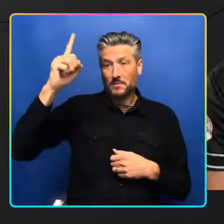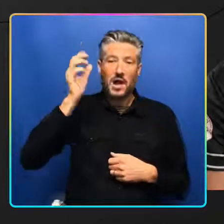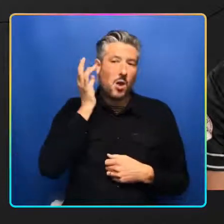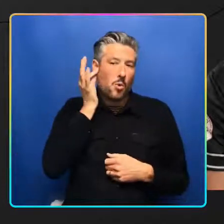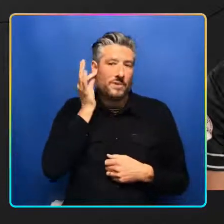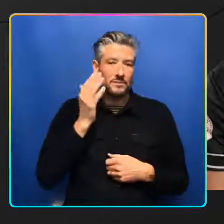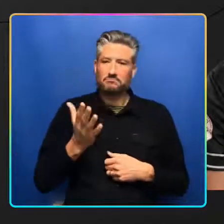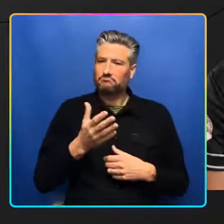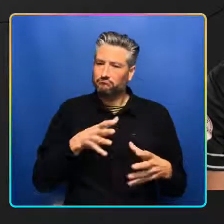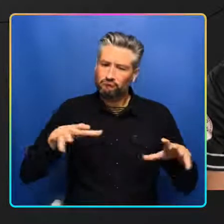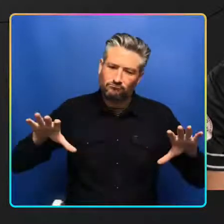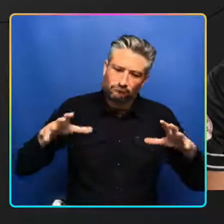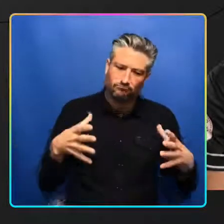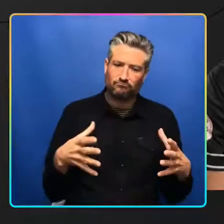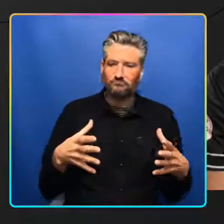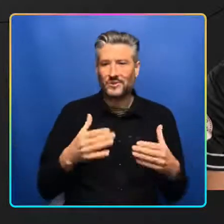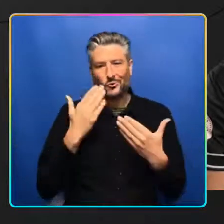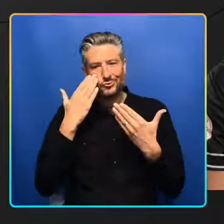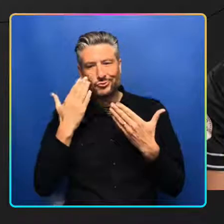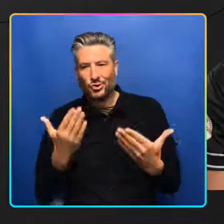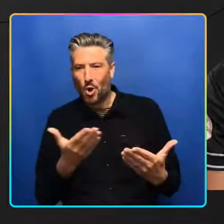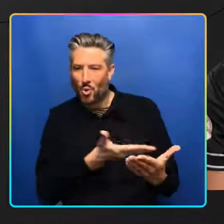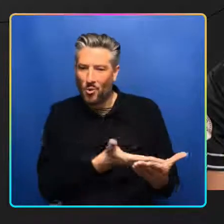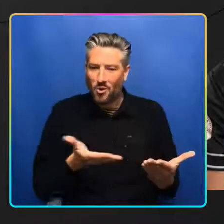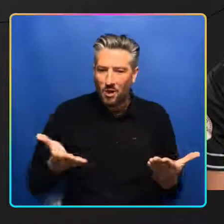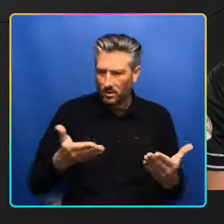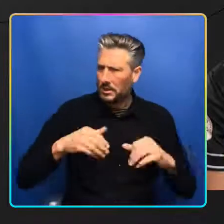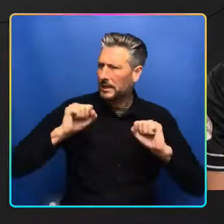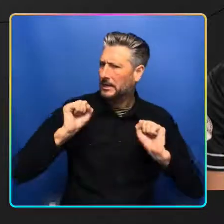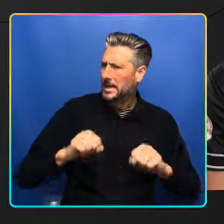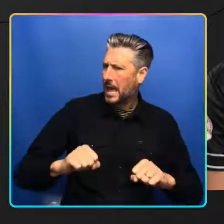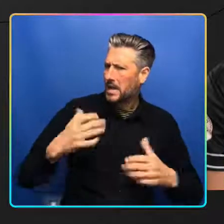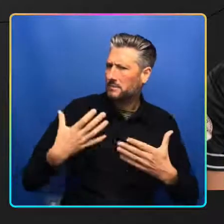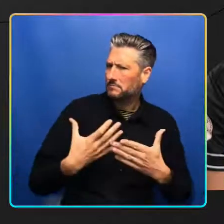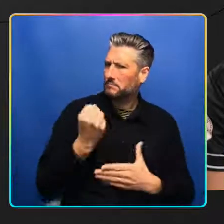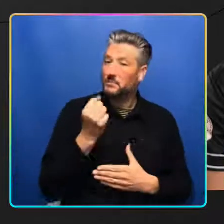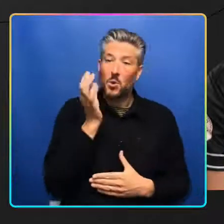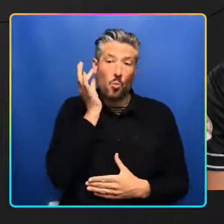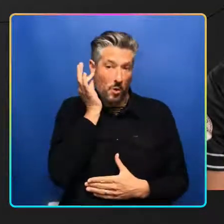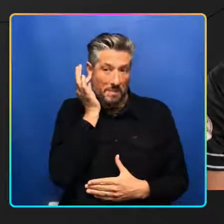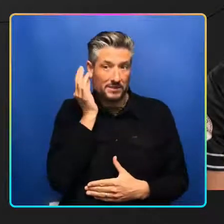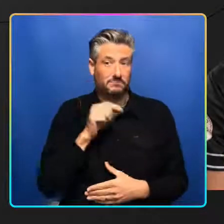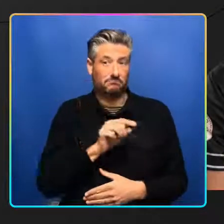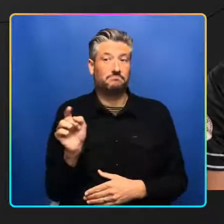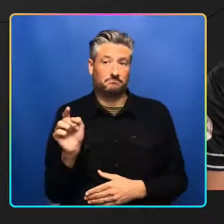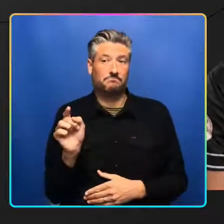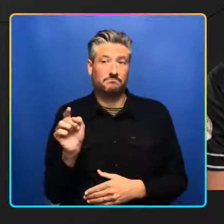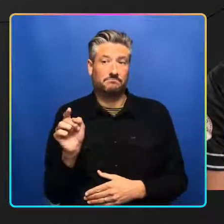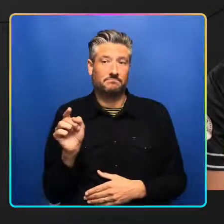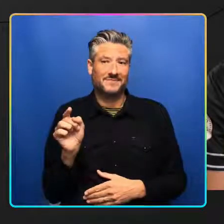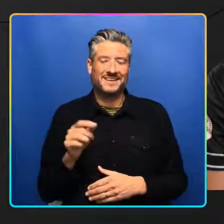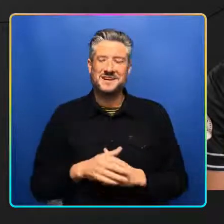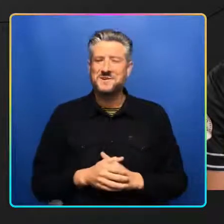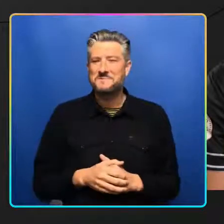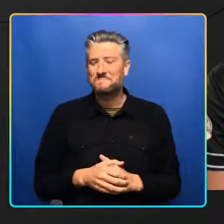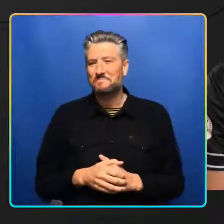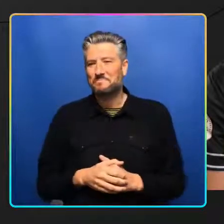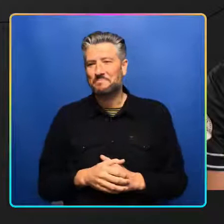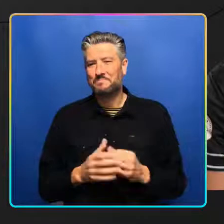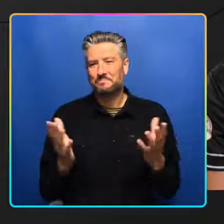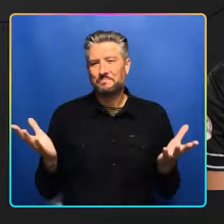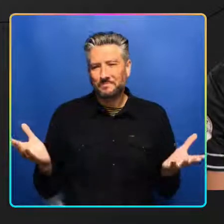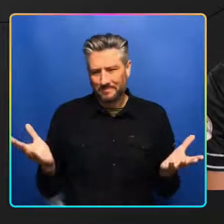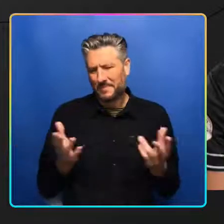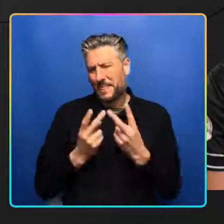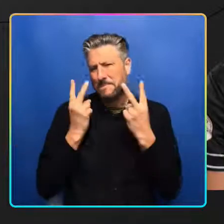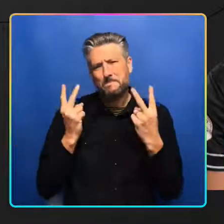possible, and also to see that it doesn't matter. So you have to you have to really want to